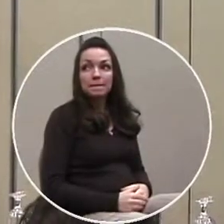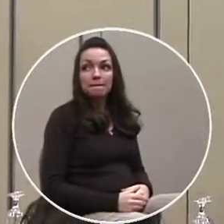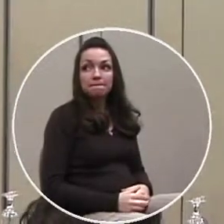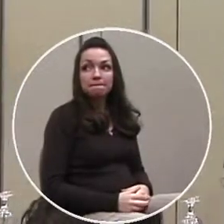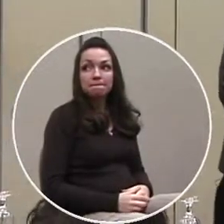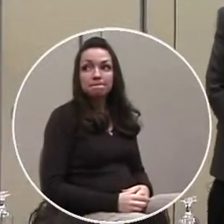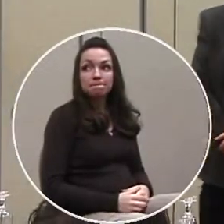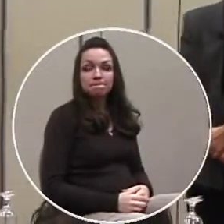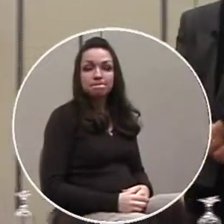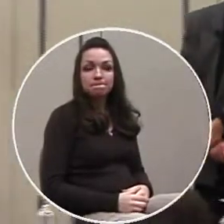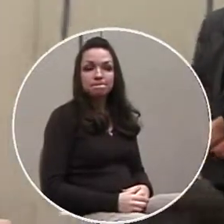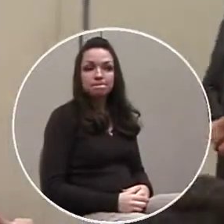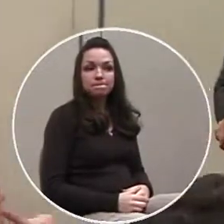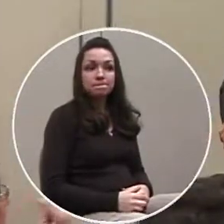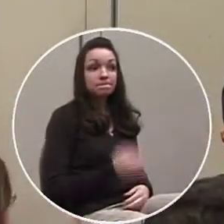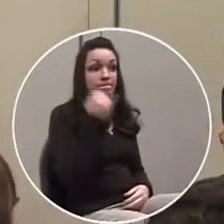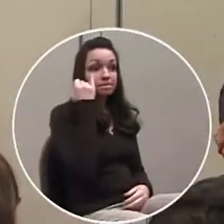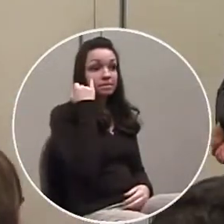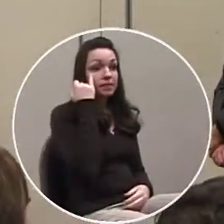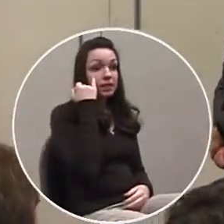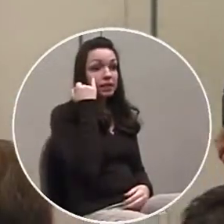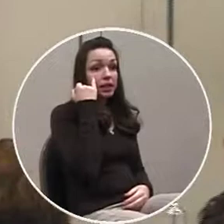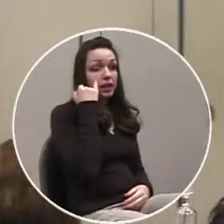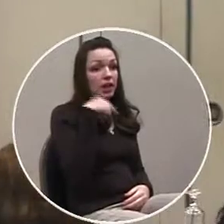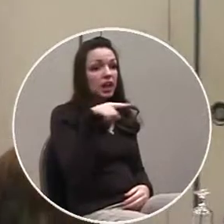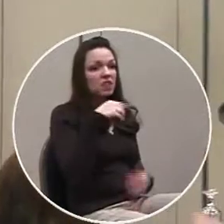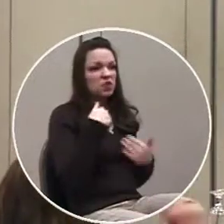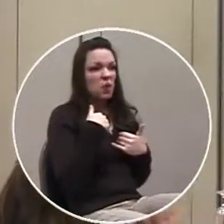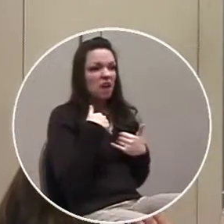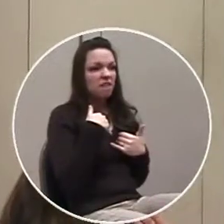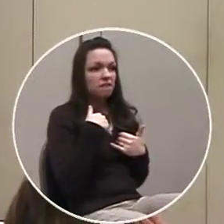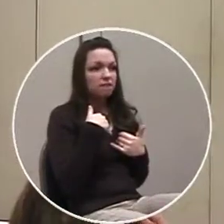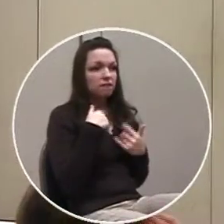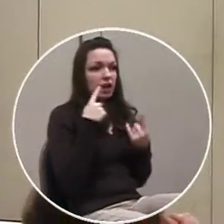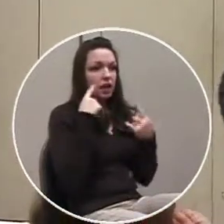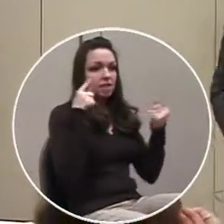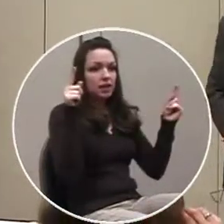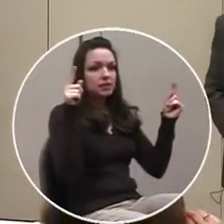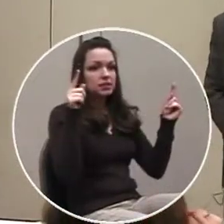All right. If you have an effective environment,